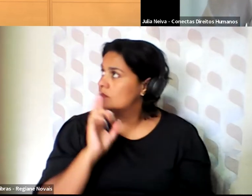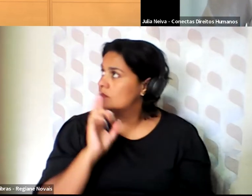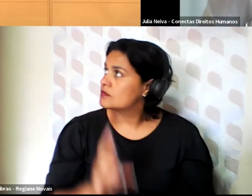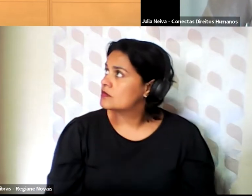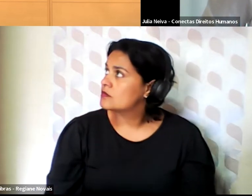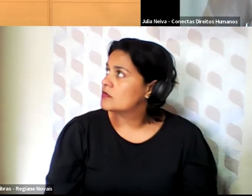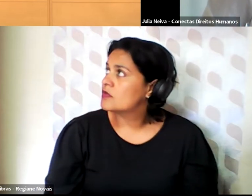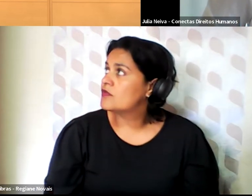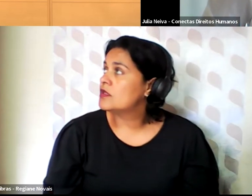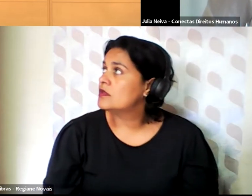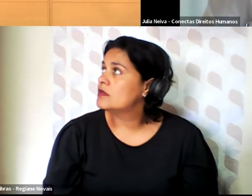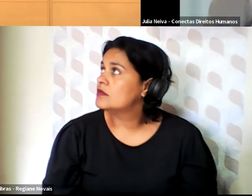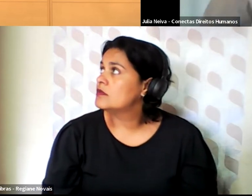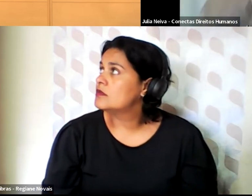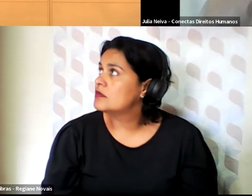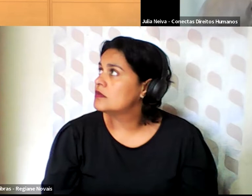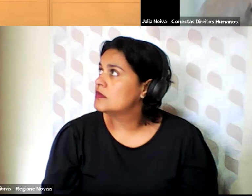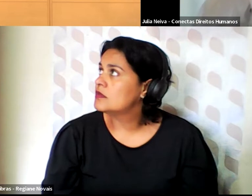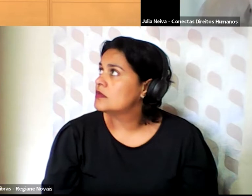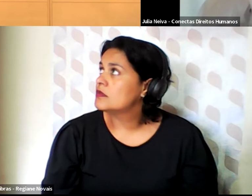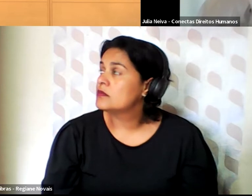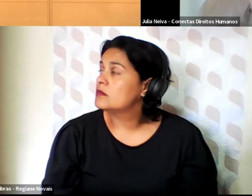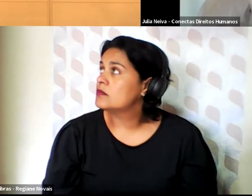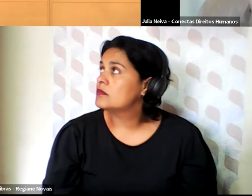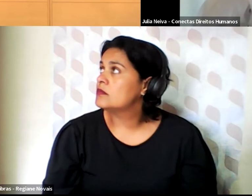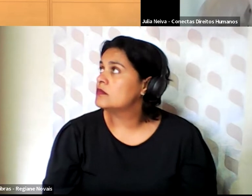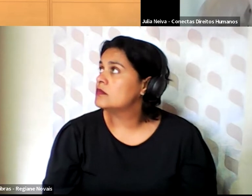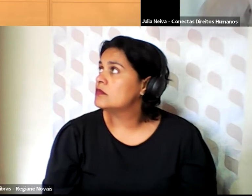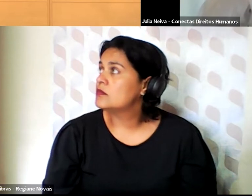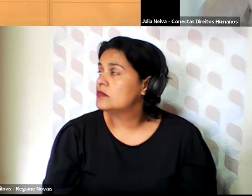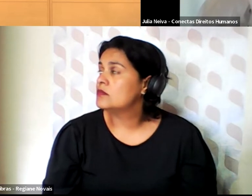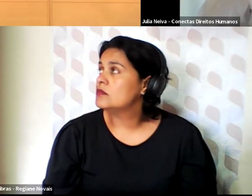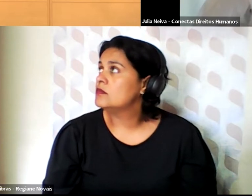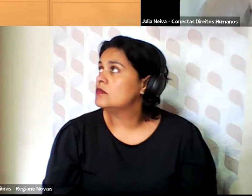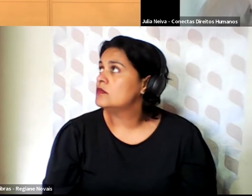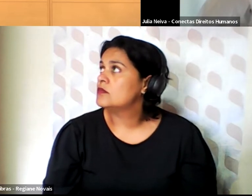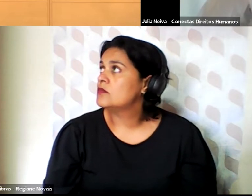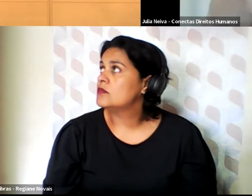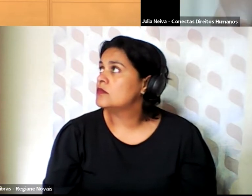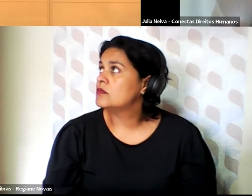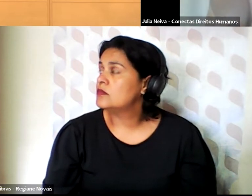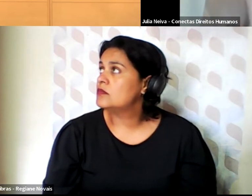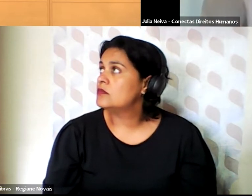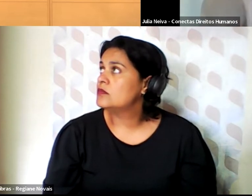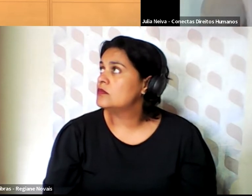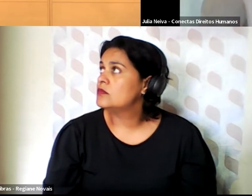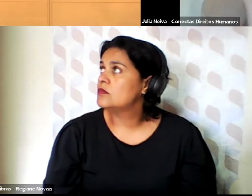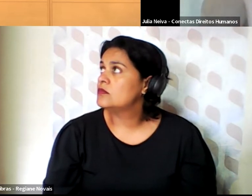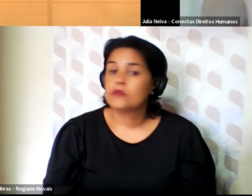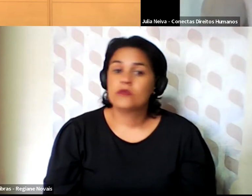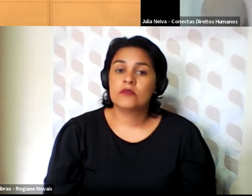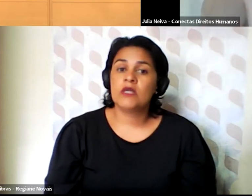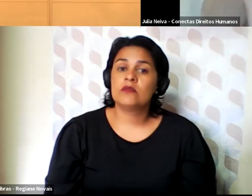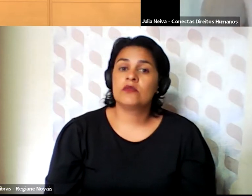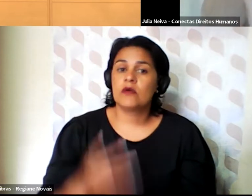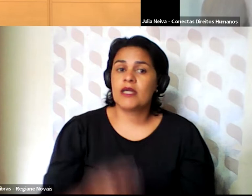Olá, muito obrigado a todos e pela discussão. I don't know if I should ask the